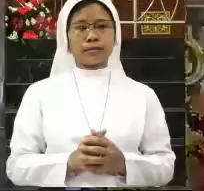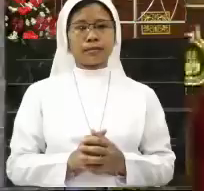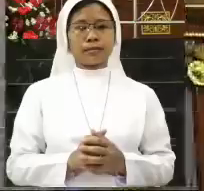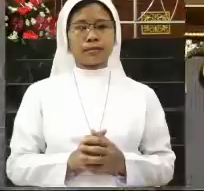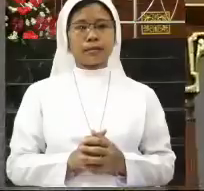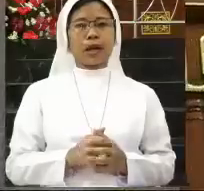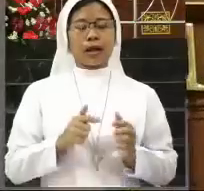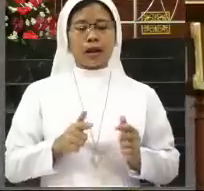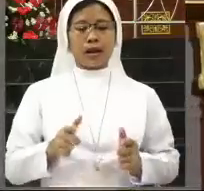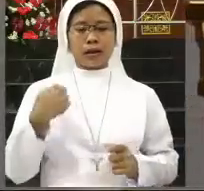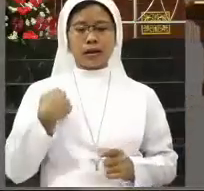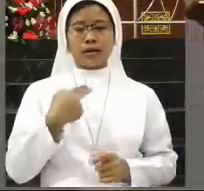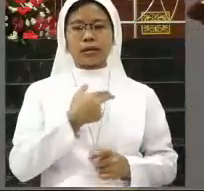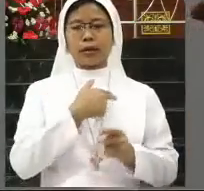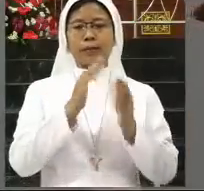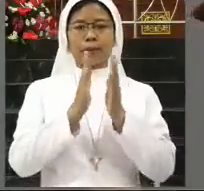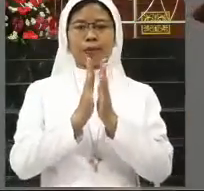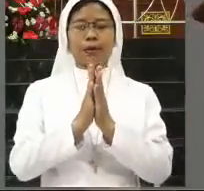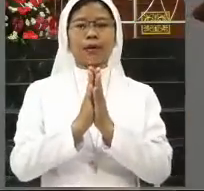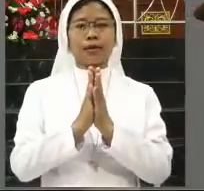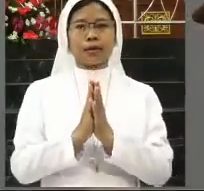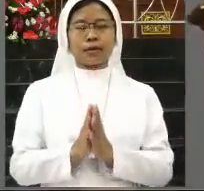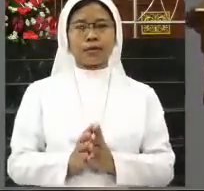Let us pray.